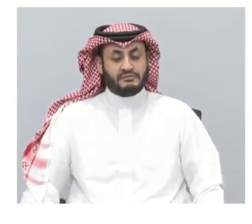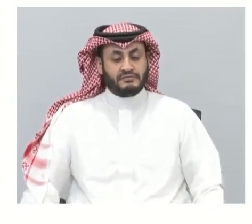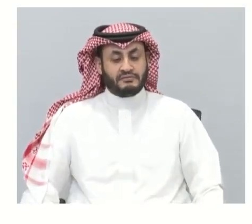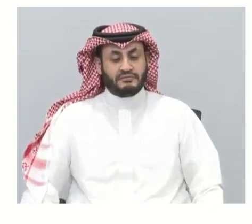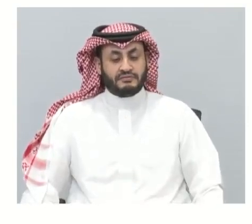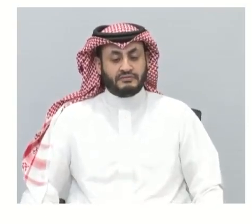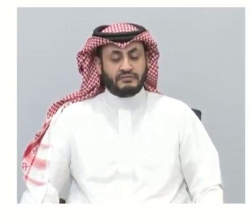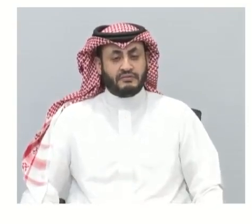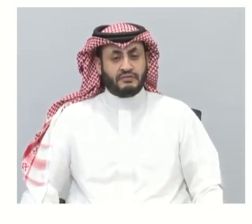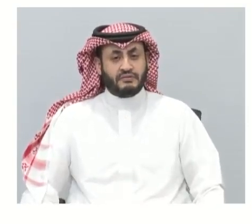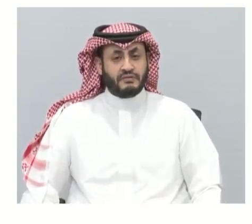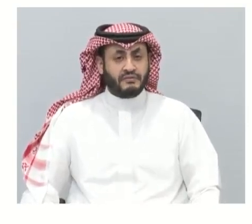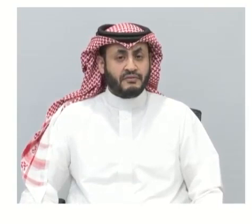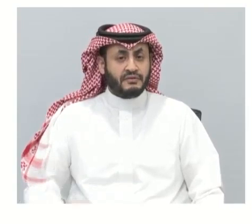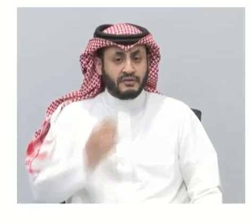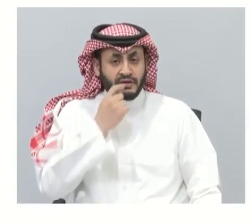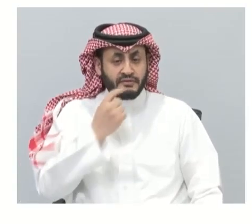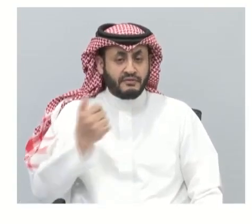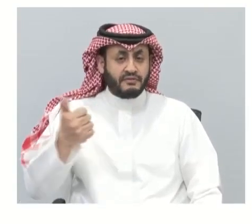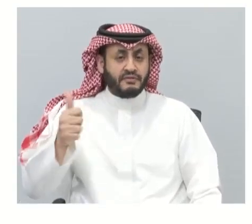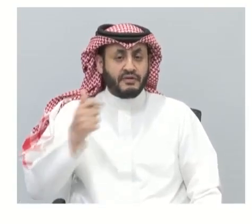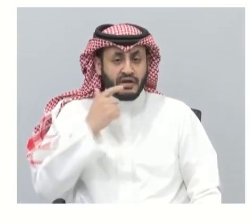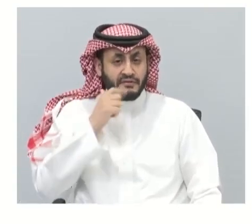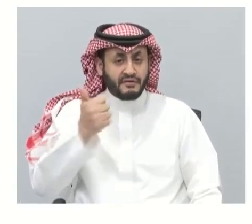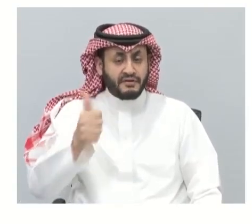been writing by hand